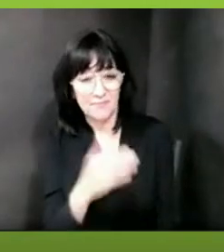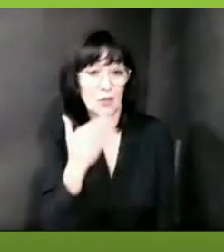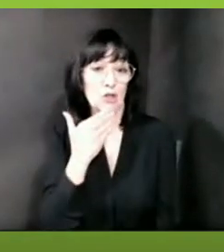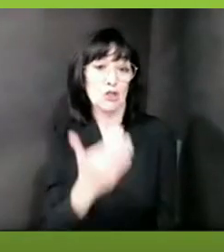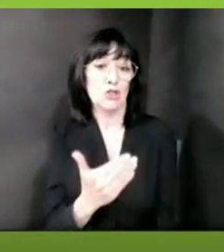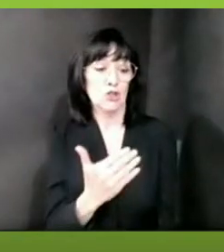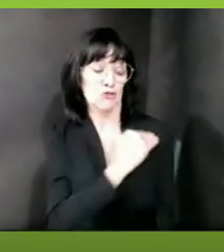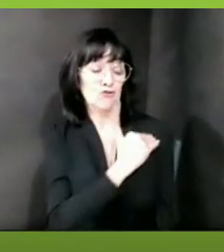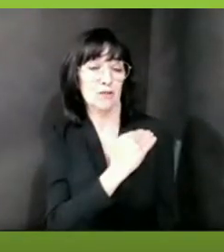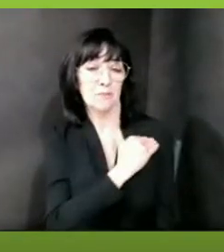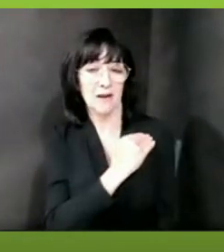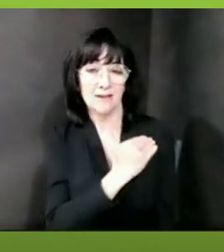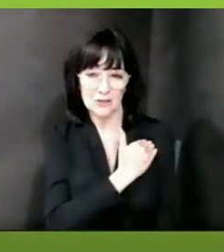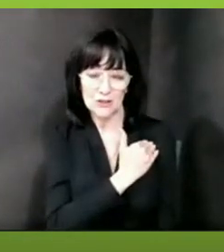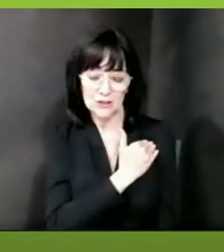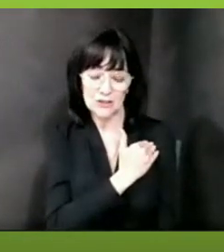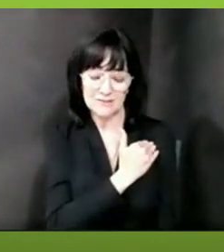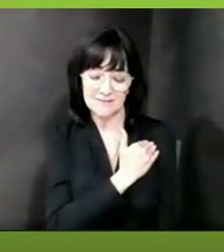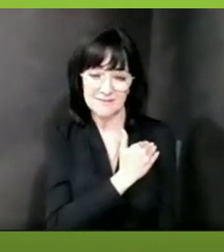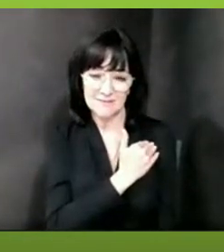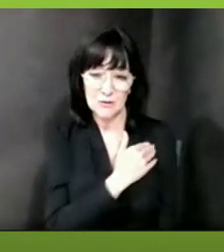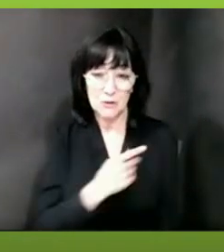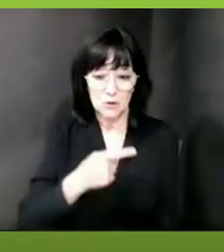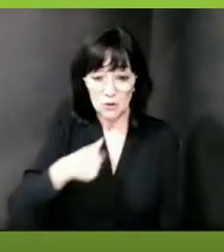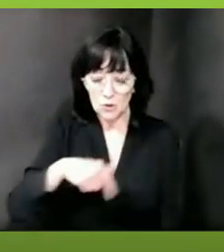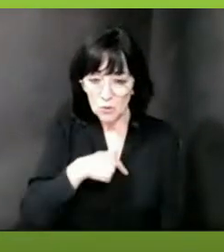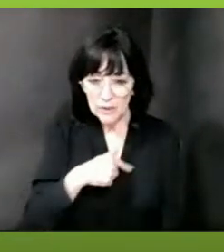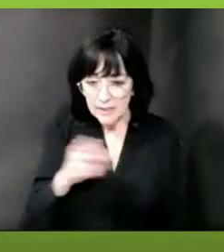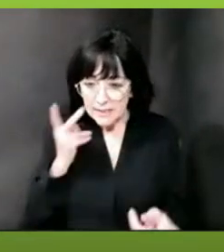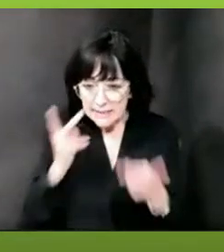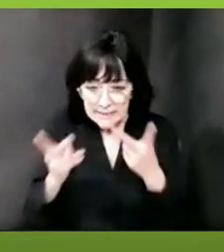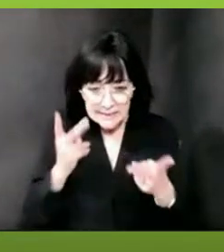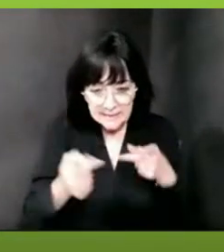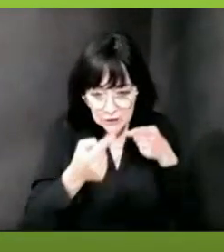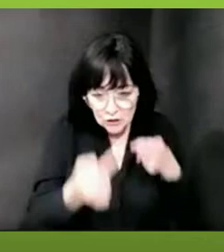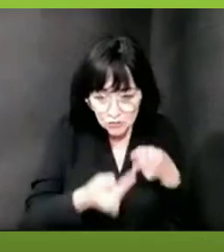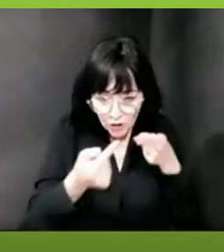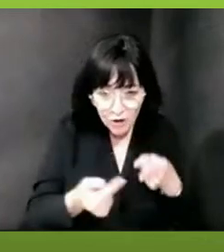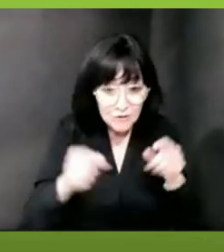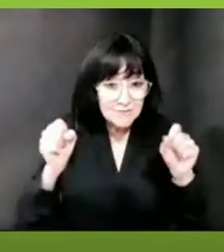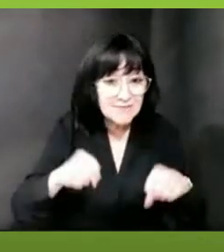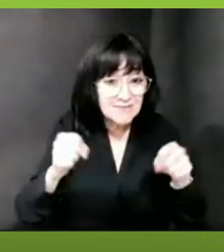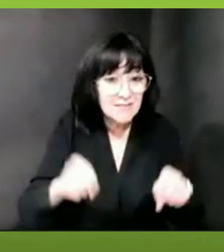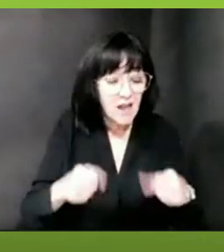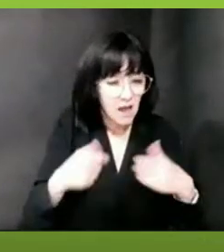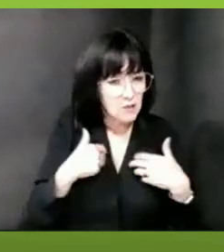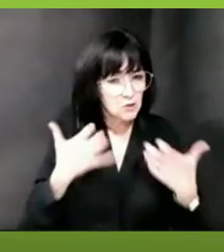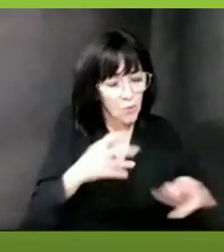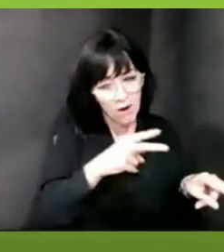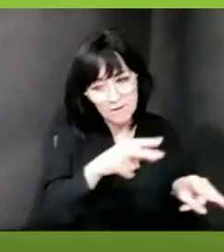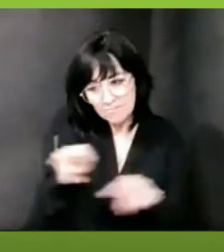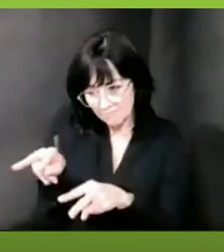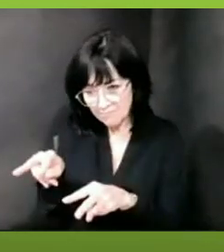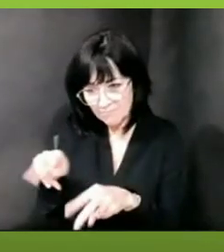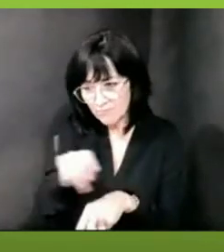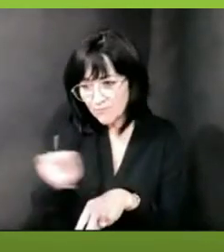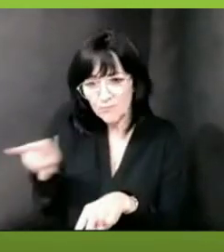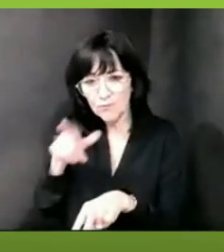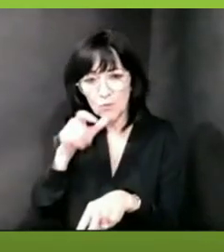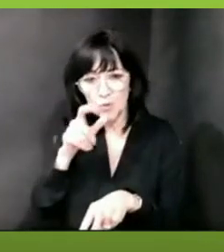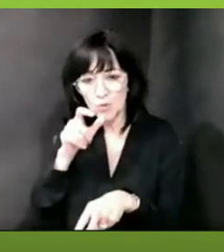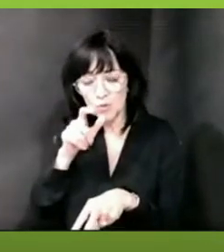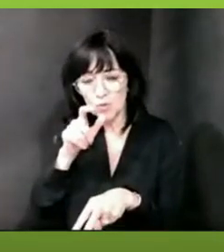as we want to be paying attention to the struggles, we also want to highlight the resilience, the hope,